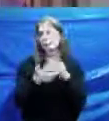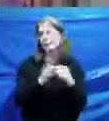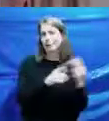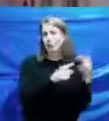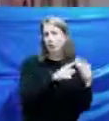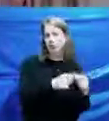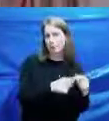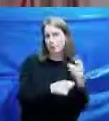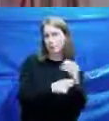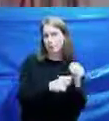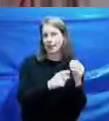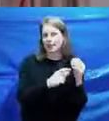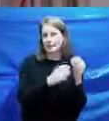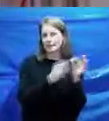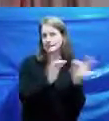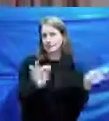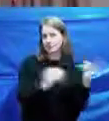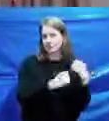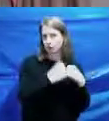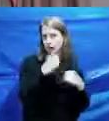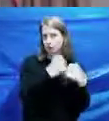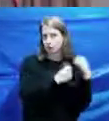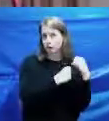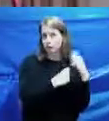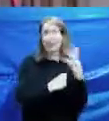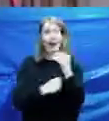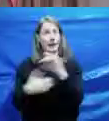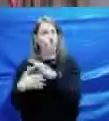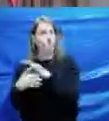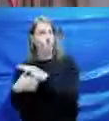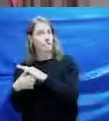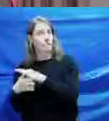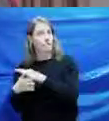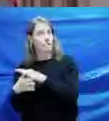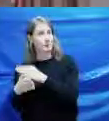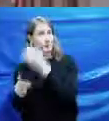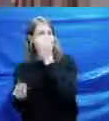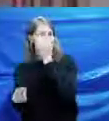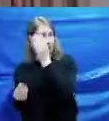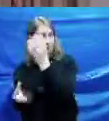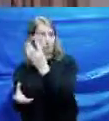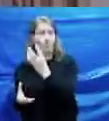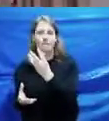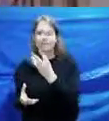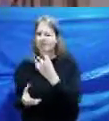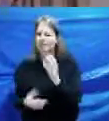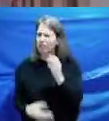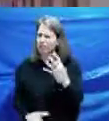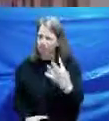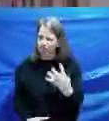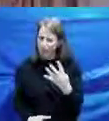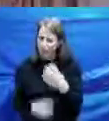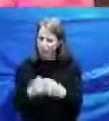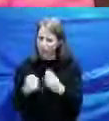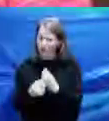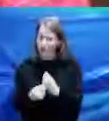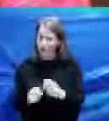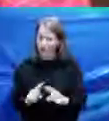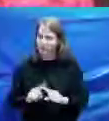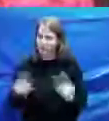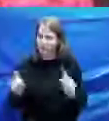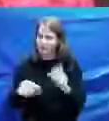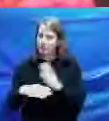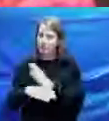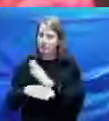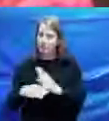actual concept of what's being read, there was as much as a 4-year gap between what students were reading in high school and